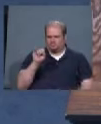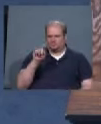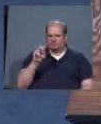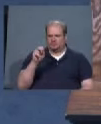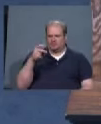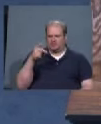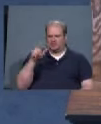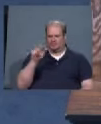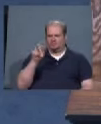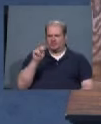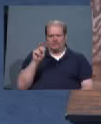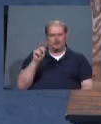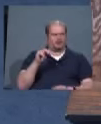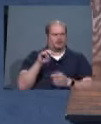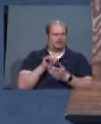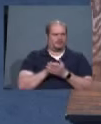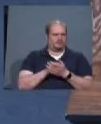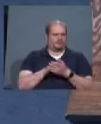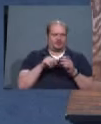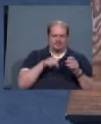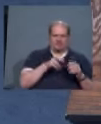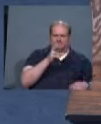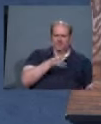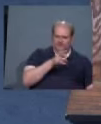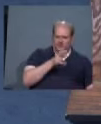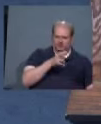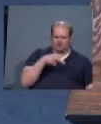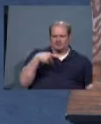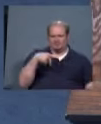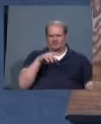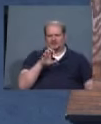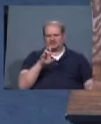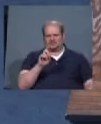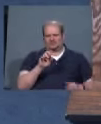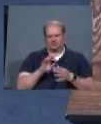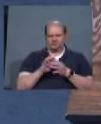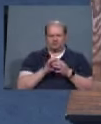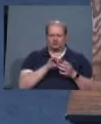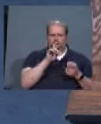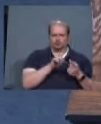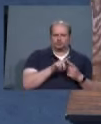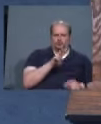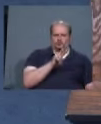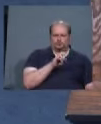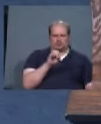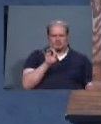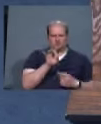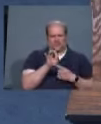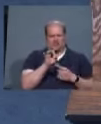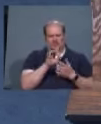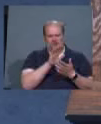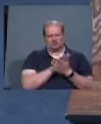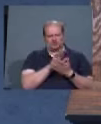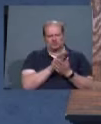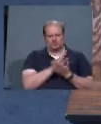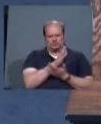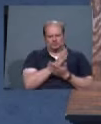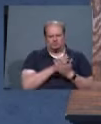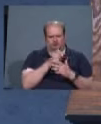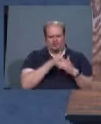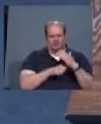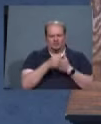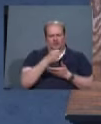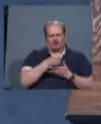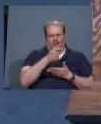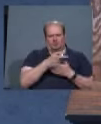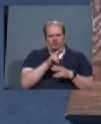plan that was, this history, the PCD goes back to 2008. Schools were part of the approved